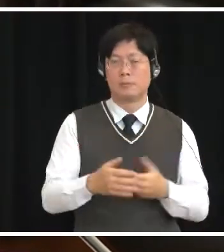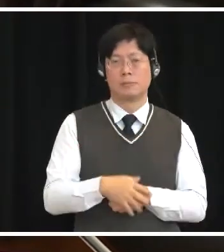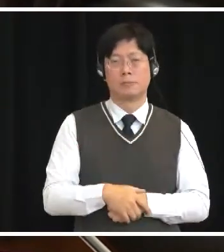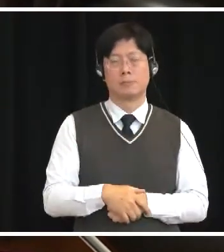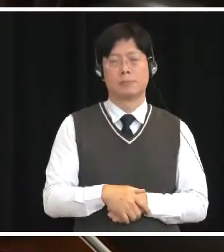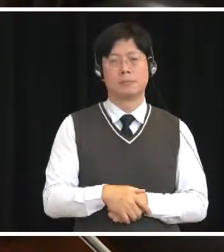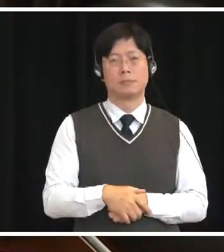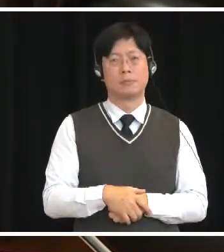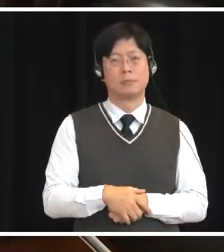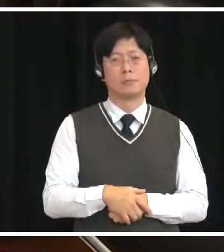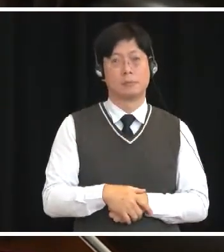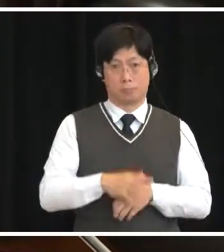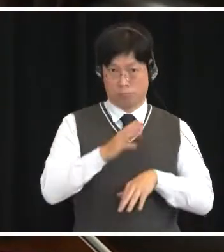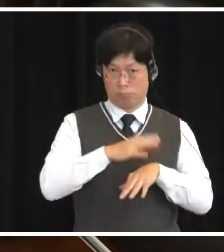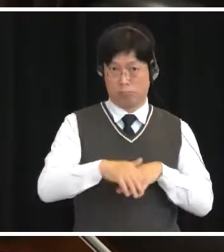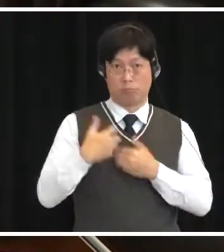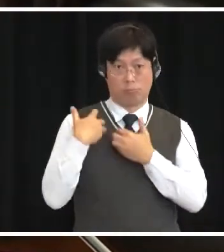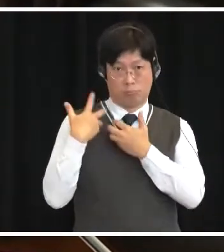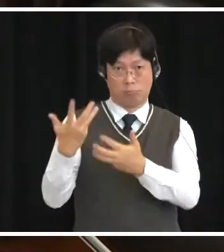abused,